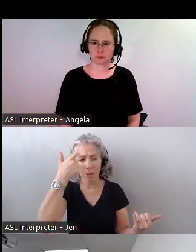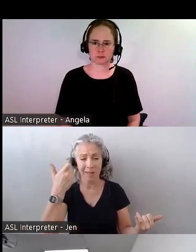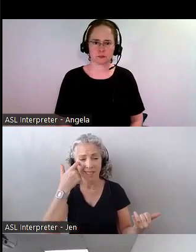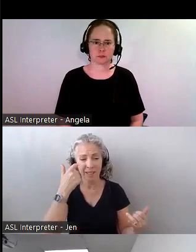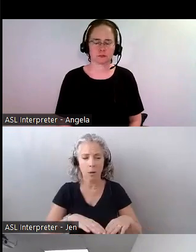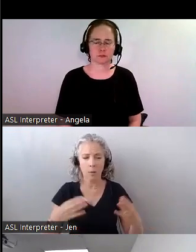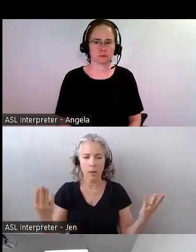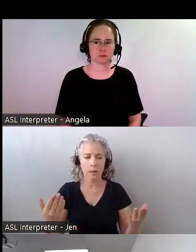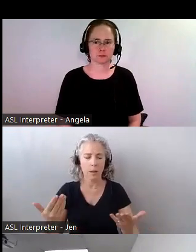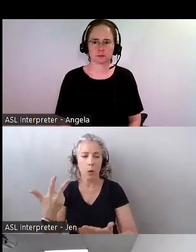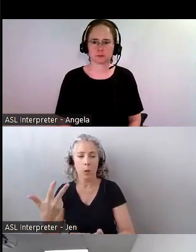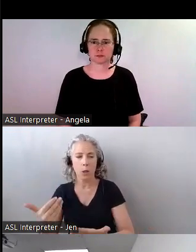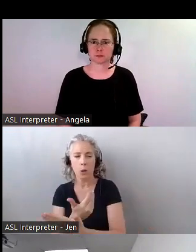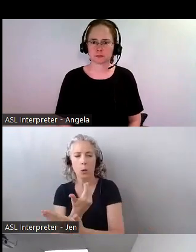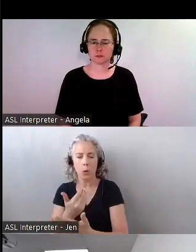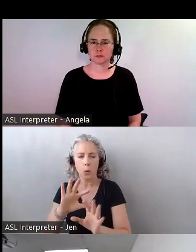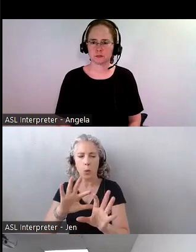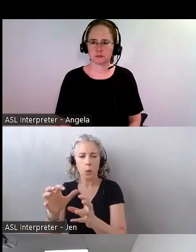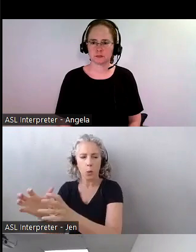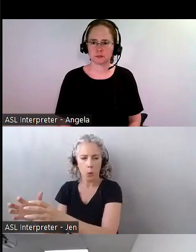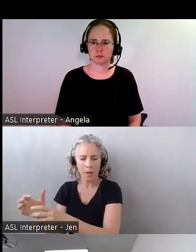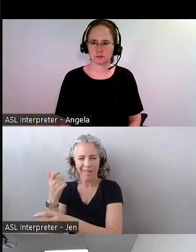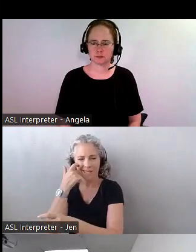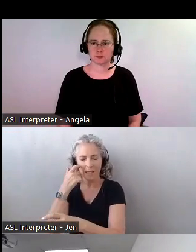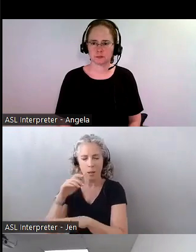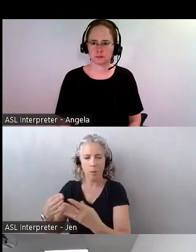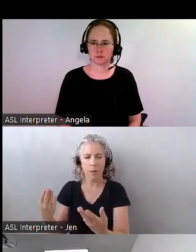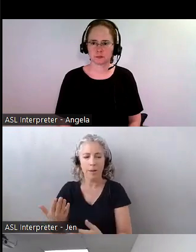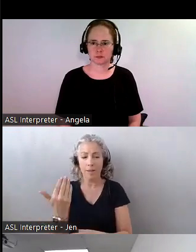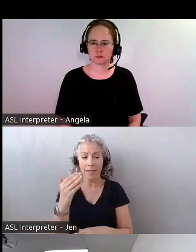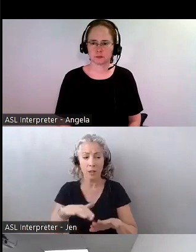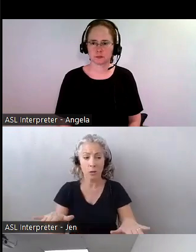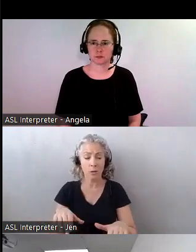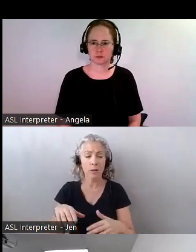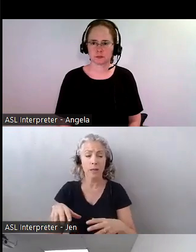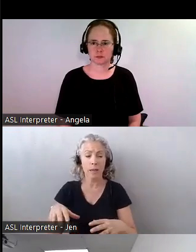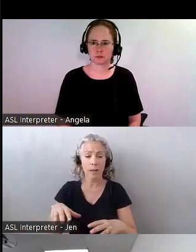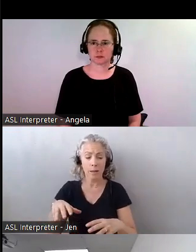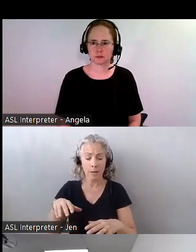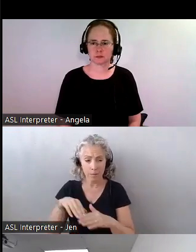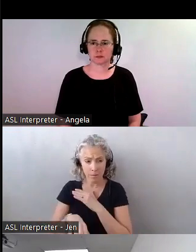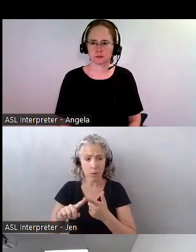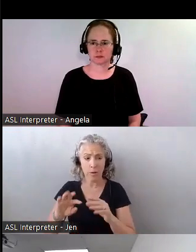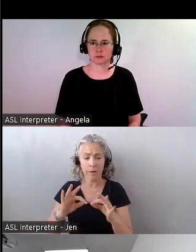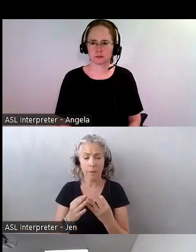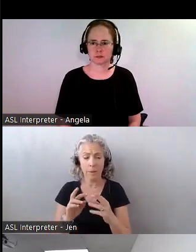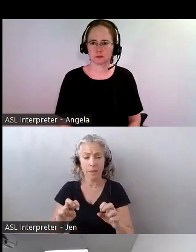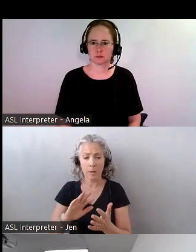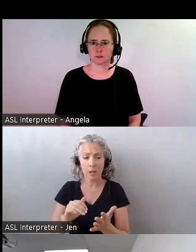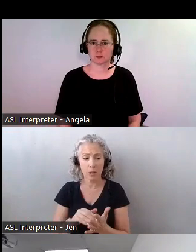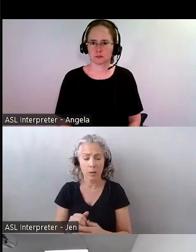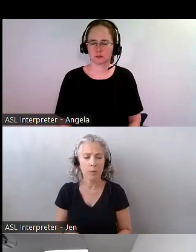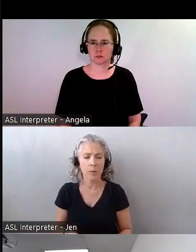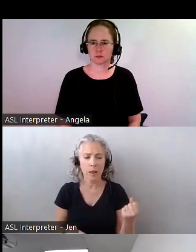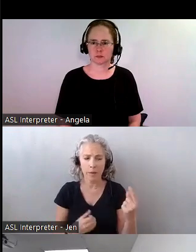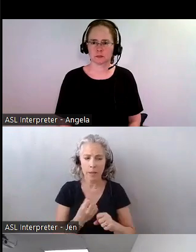those 3 units very recently, but 15 children admitted to the Family Assessment Center, 11 were given a safety plan and sent back